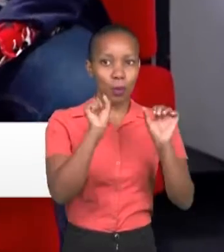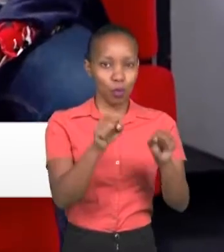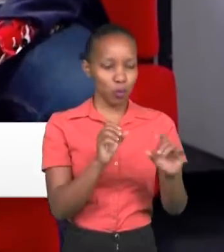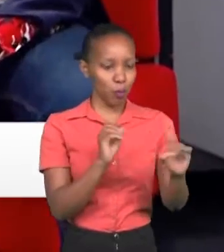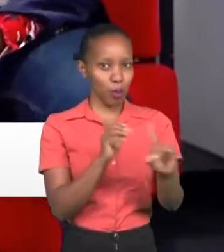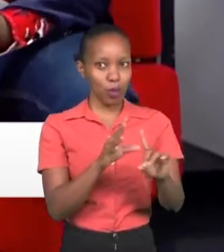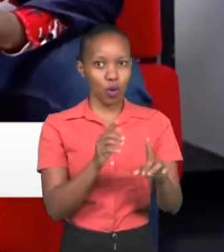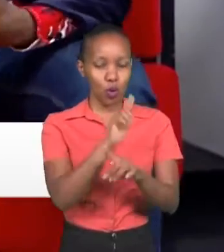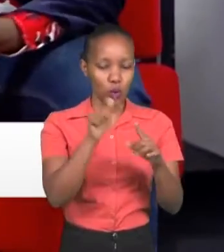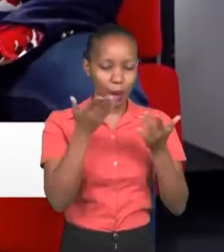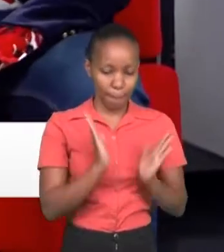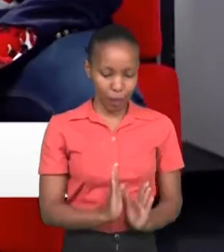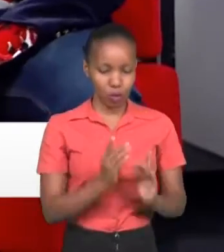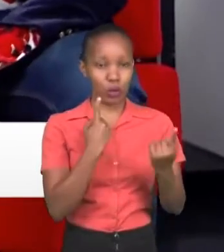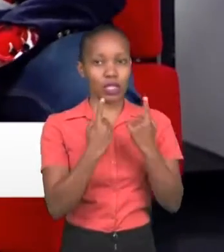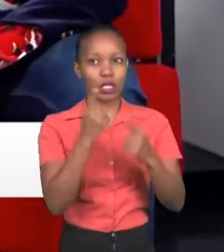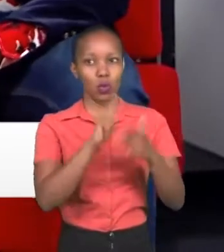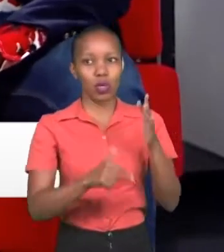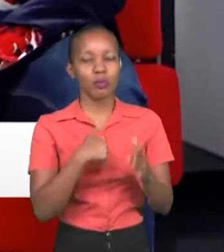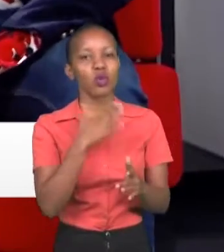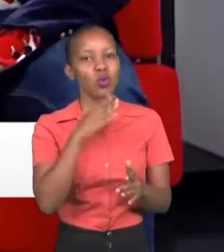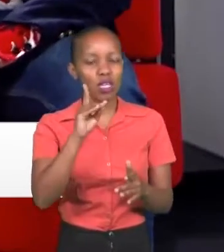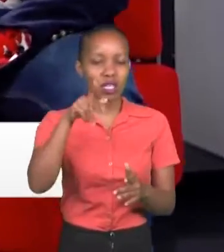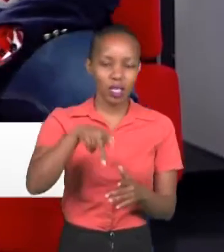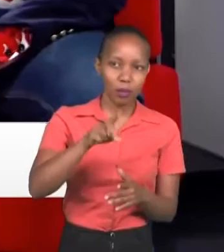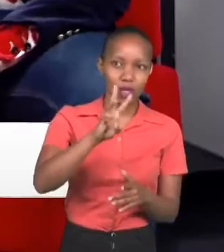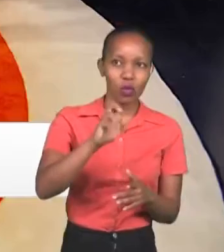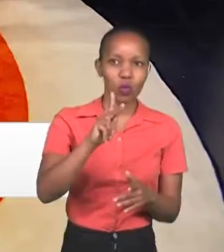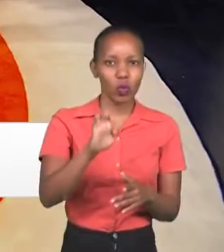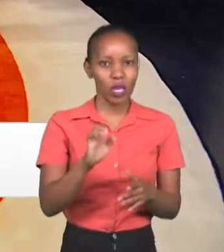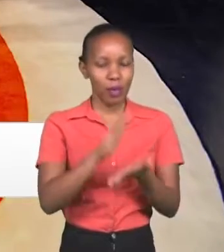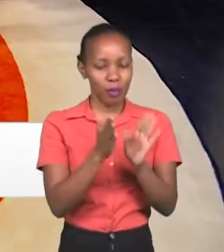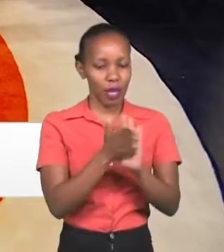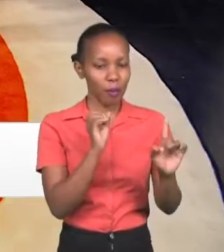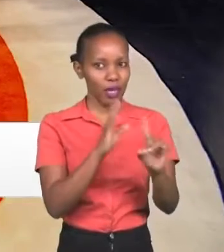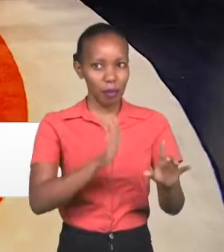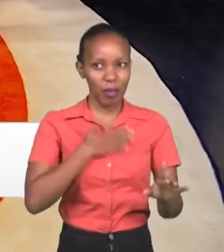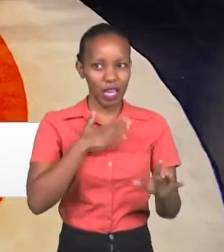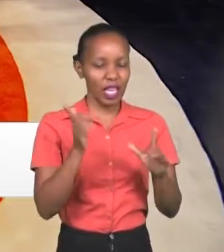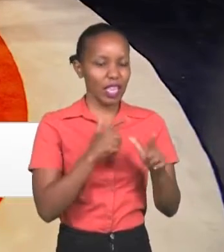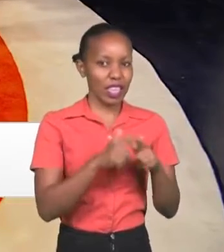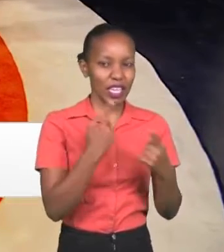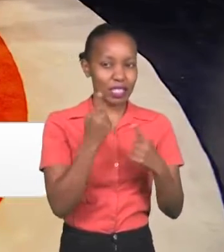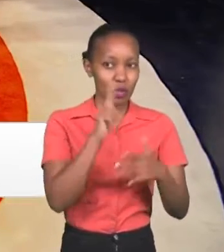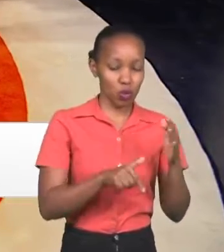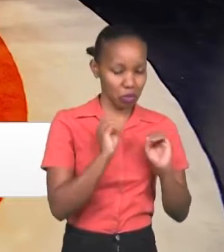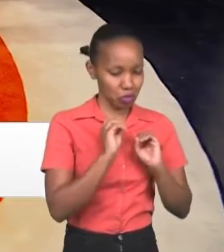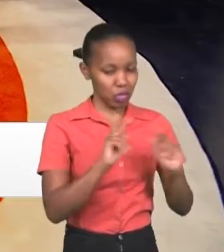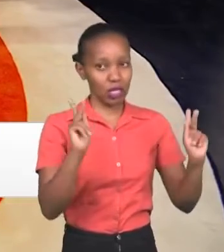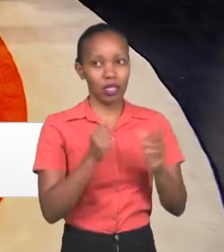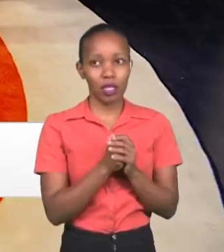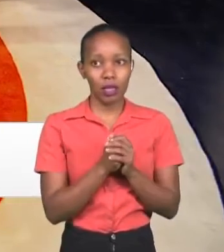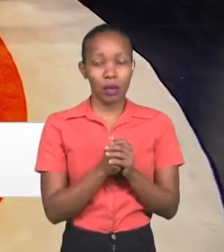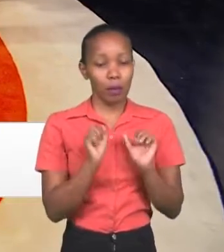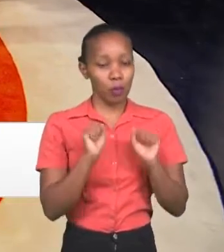mentor. When someone, yeah. like, I'm talking about DP, Flinch, ama Manasseh, ko mentor angu. I'm talking about, ah! But it's a chance, man, to sell yourself